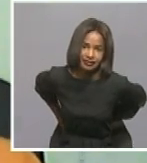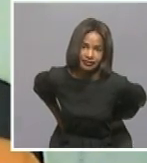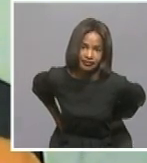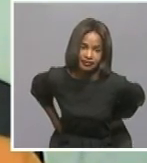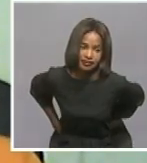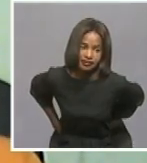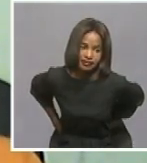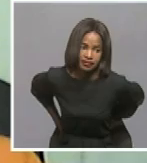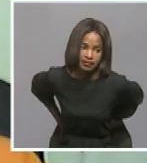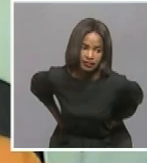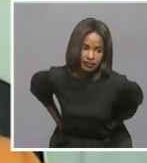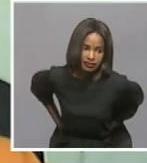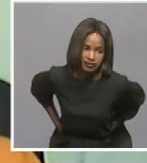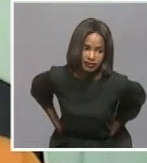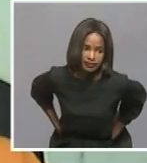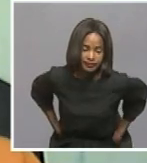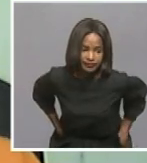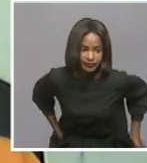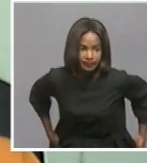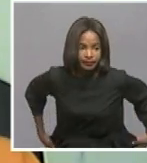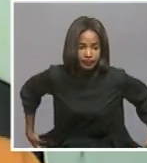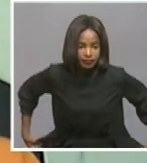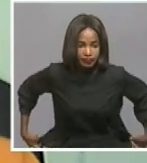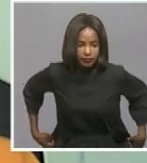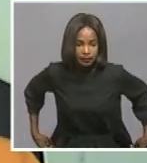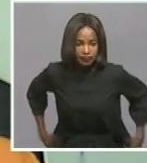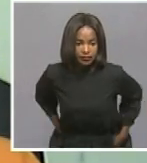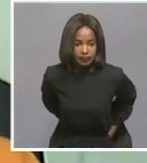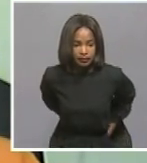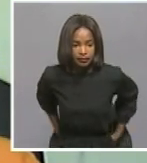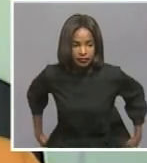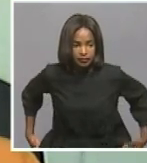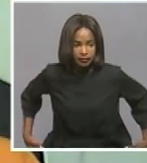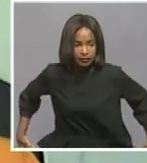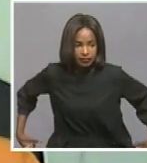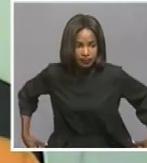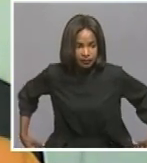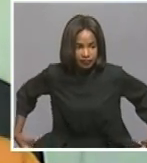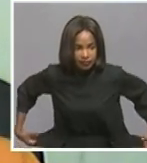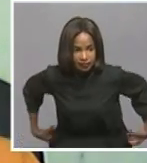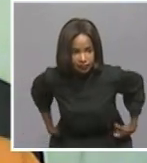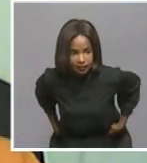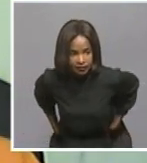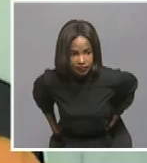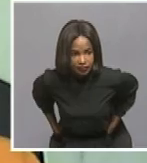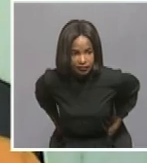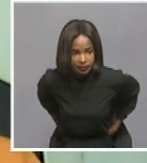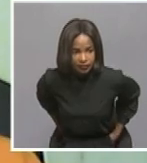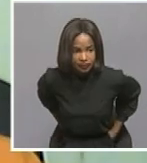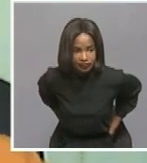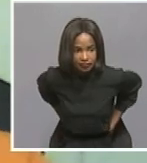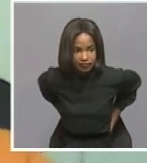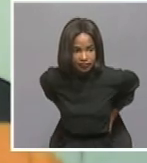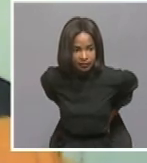can hear you clearly. 100%. You don't perhaps have any of your devices close by that are on? Because we're just going to need